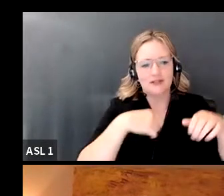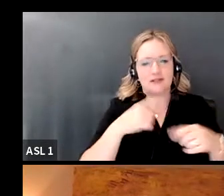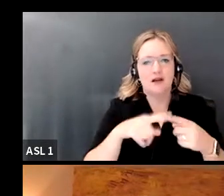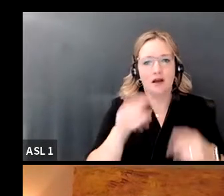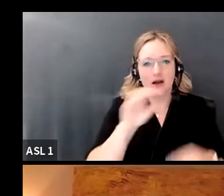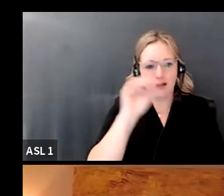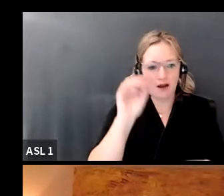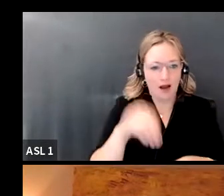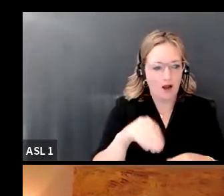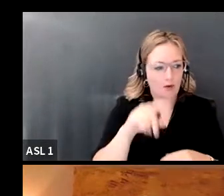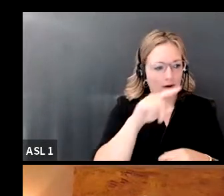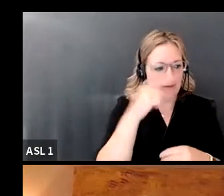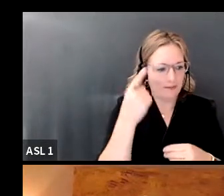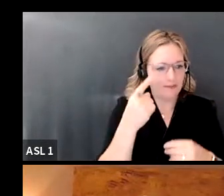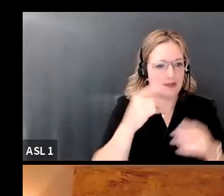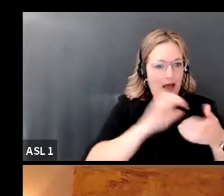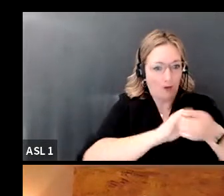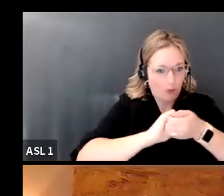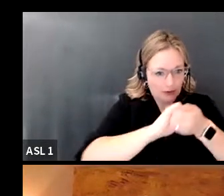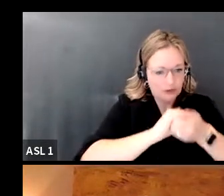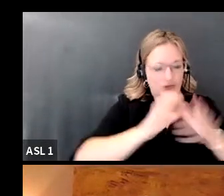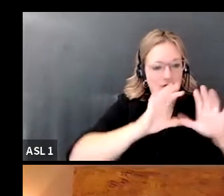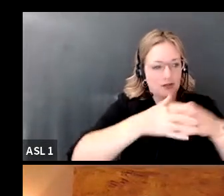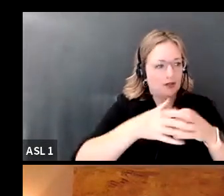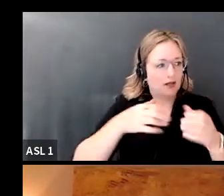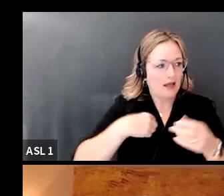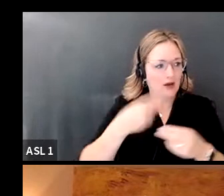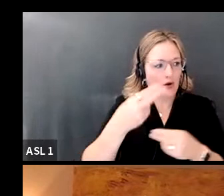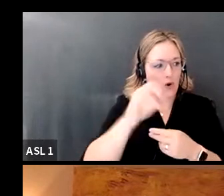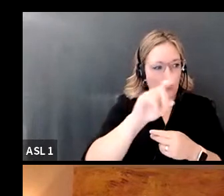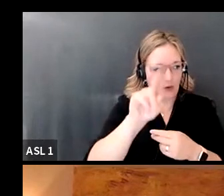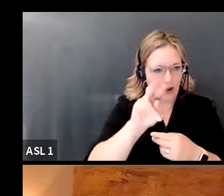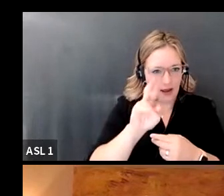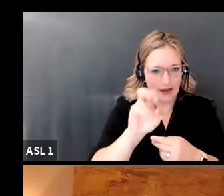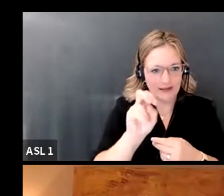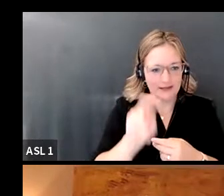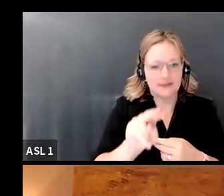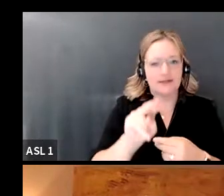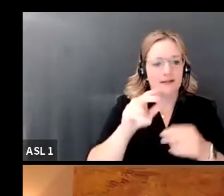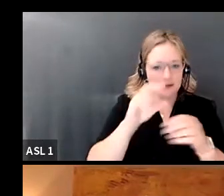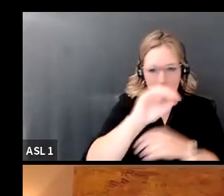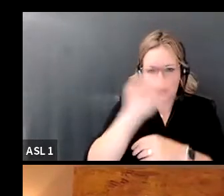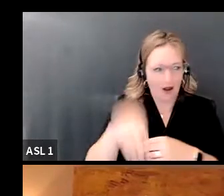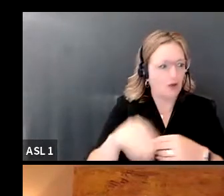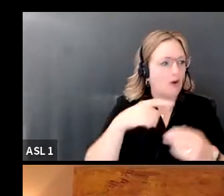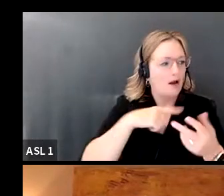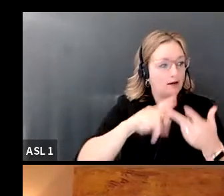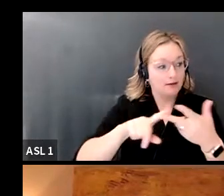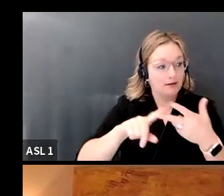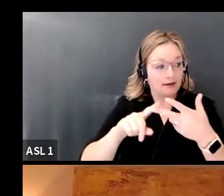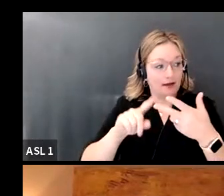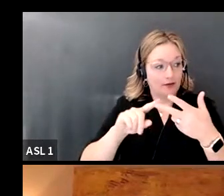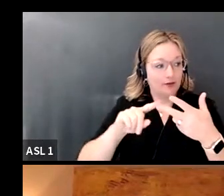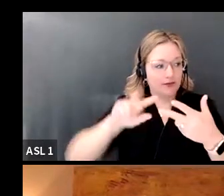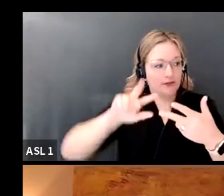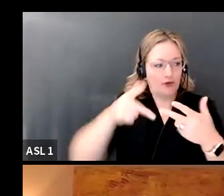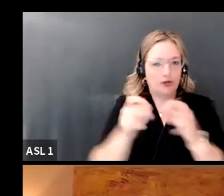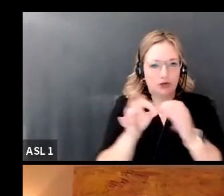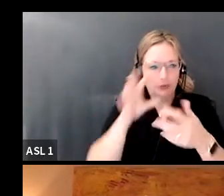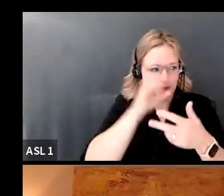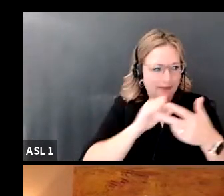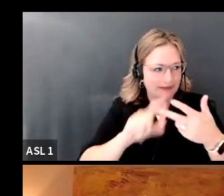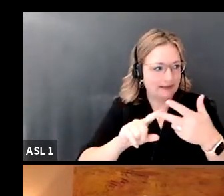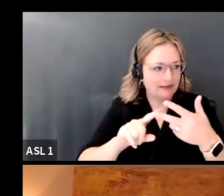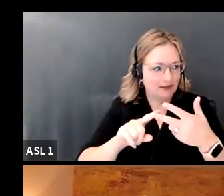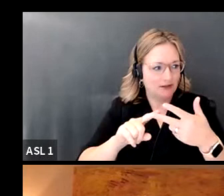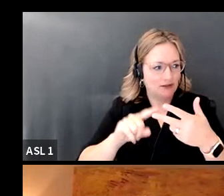diaspora coalition coalition and horizon ottawa you guys are the uh true uh force in our safety and improvements and also